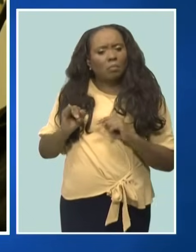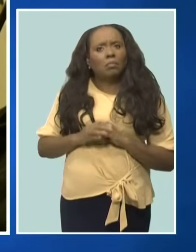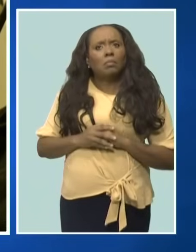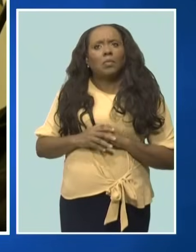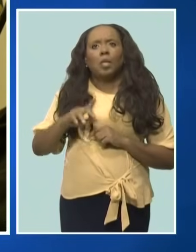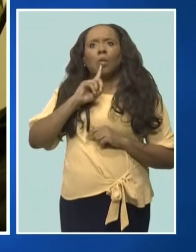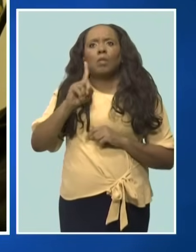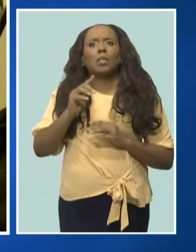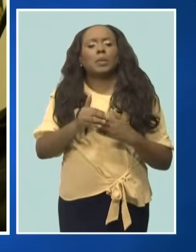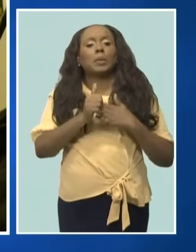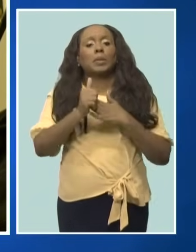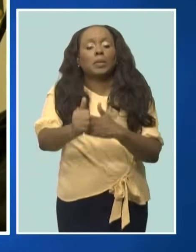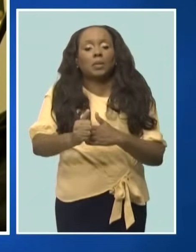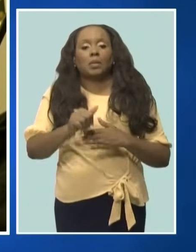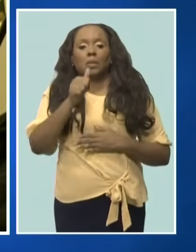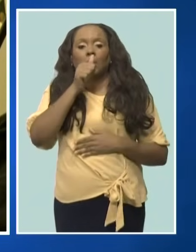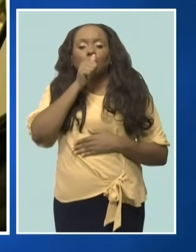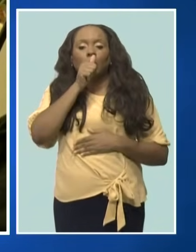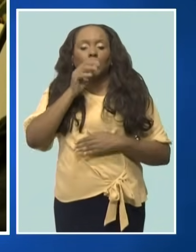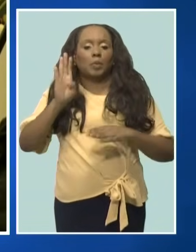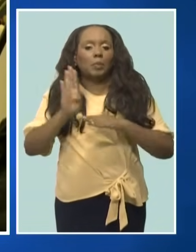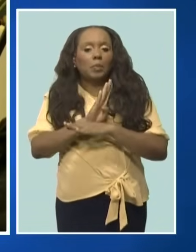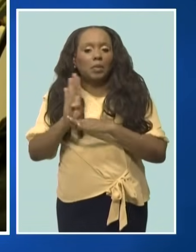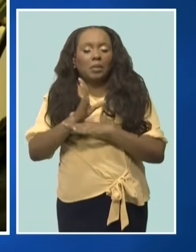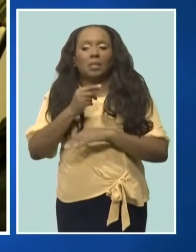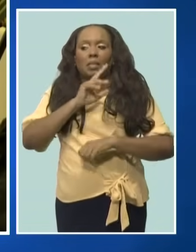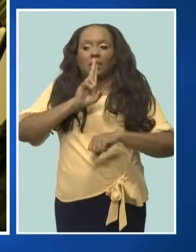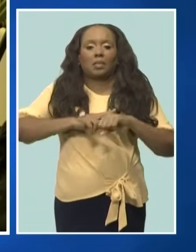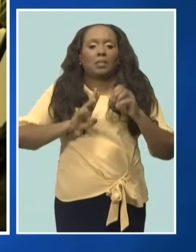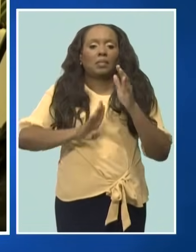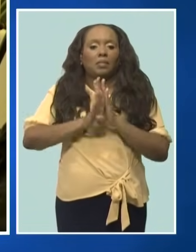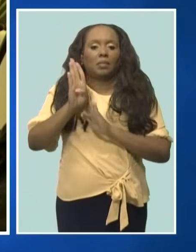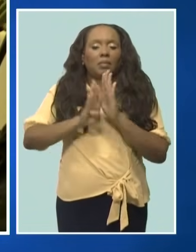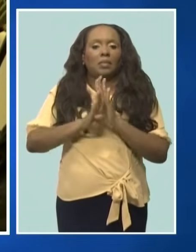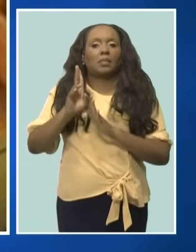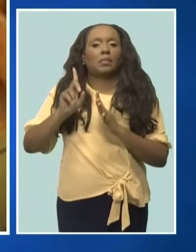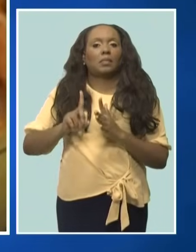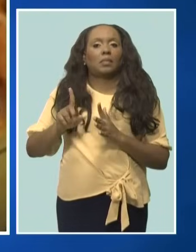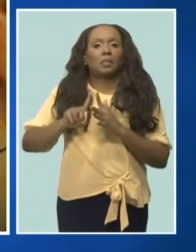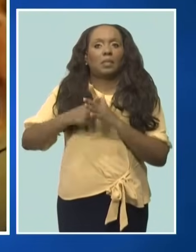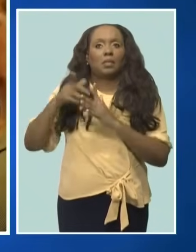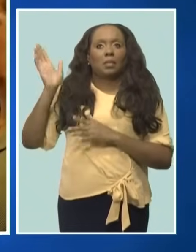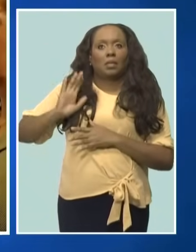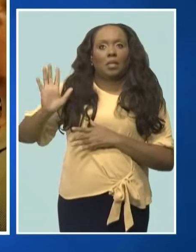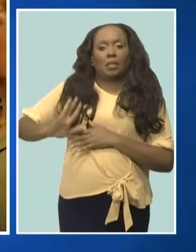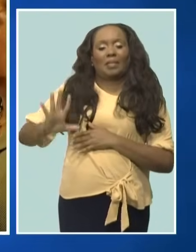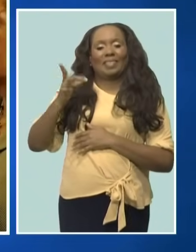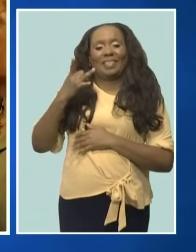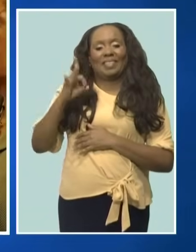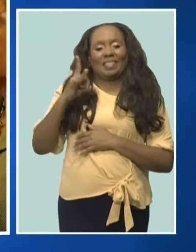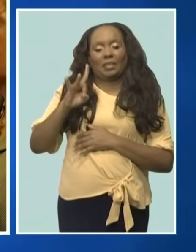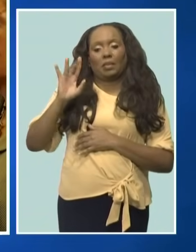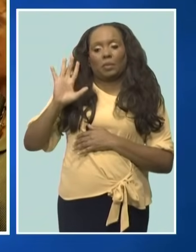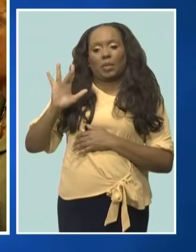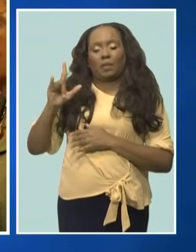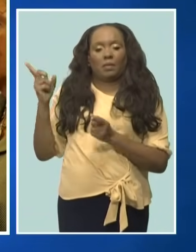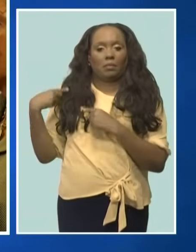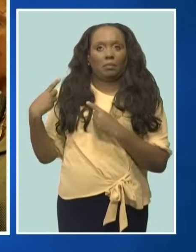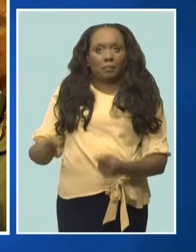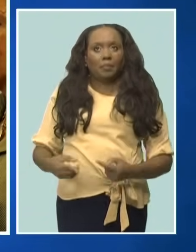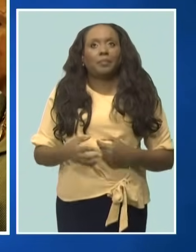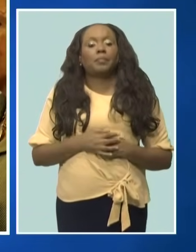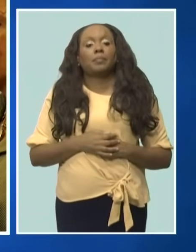the forefront of private sector and national development since 1825. After Jared Wright read the proclamation of